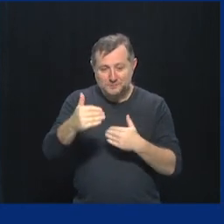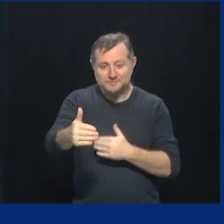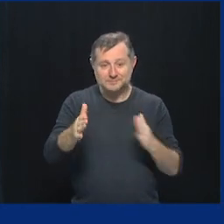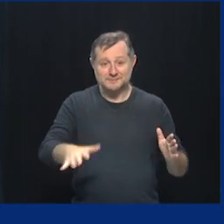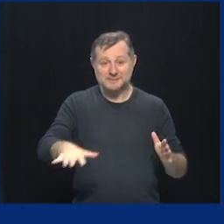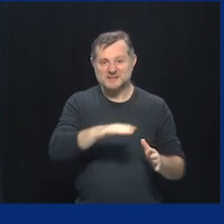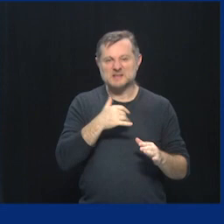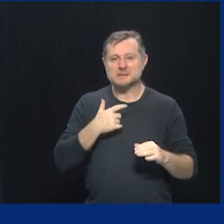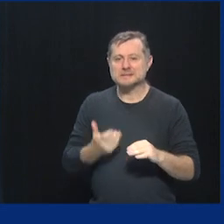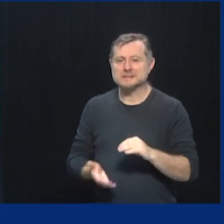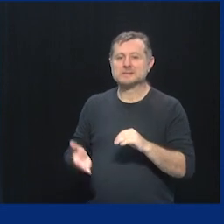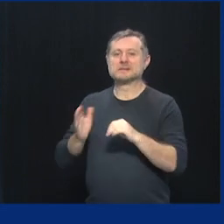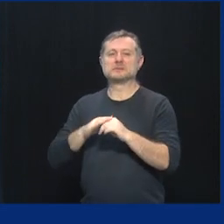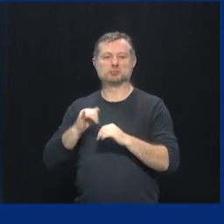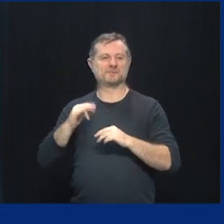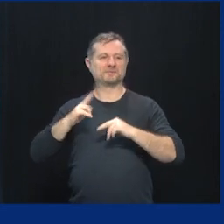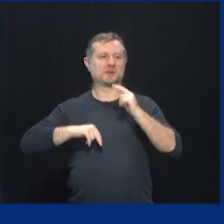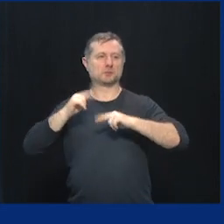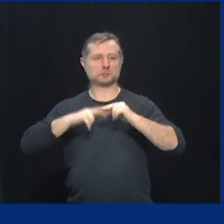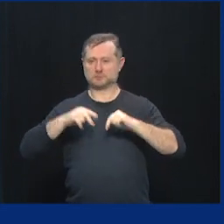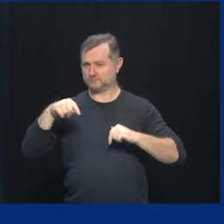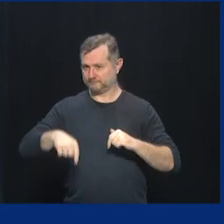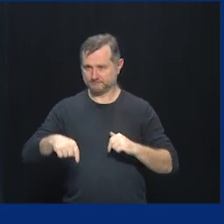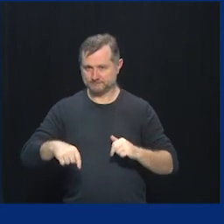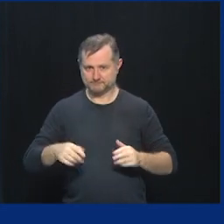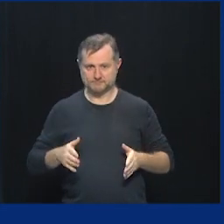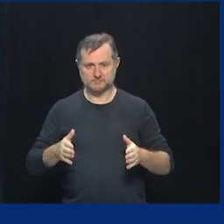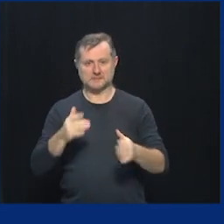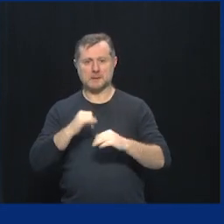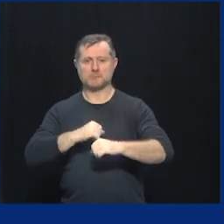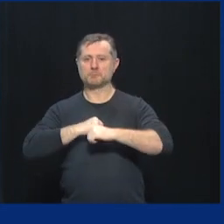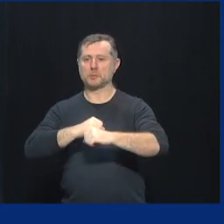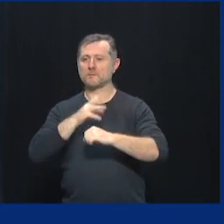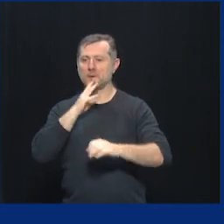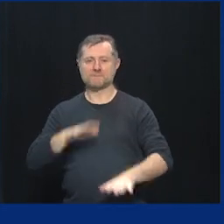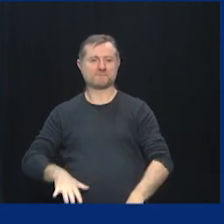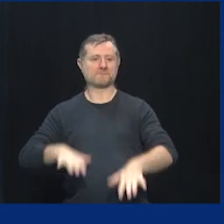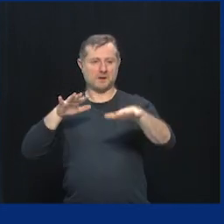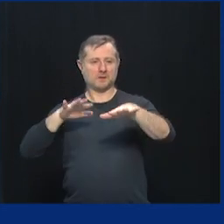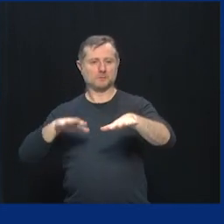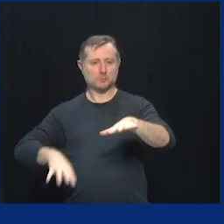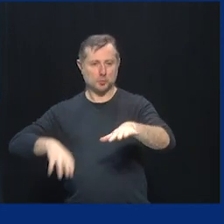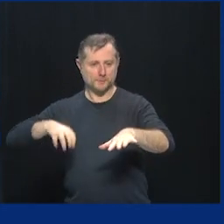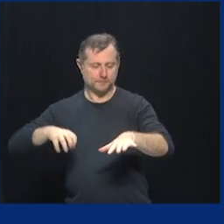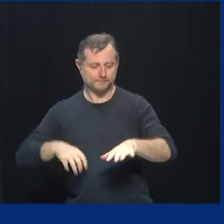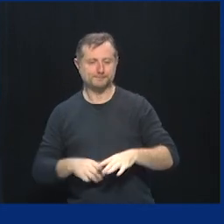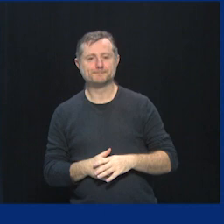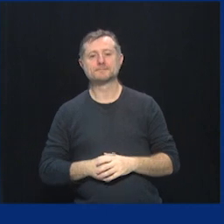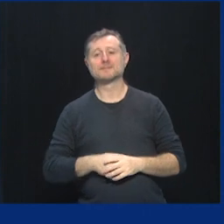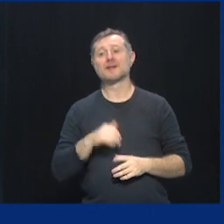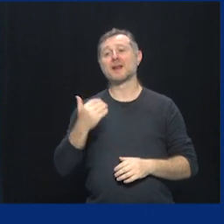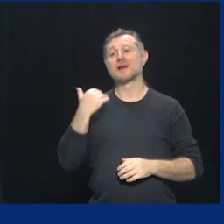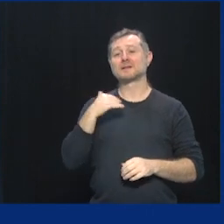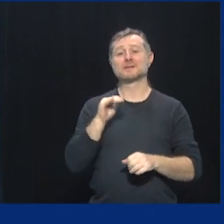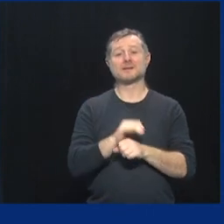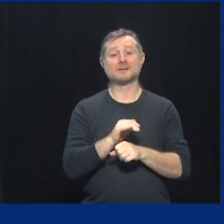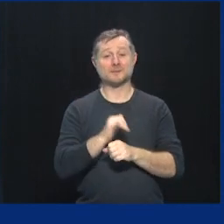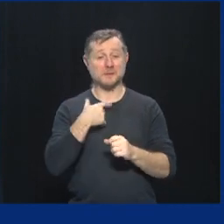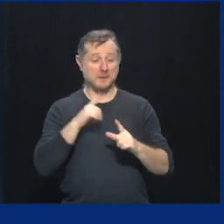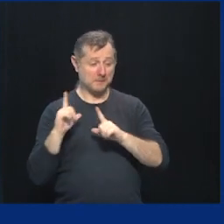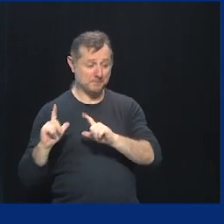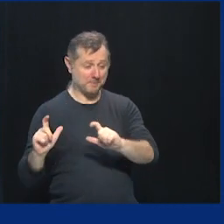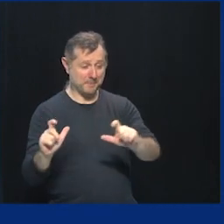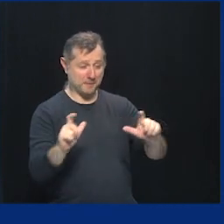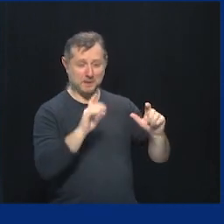stop the flooding that we know takes place here. If you just looked at what this place looked like, and there's pictures now at